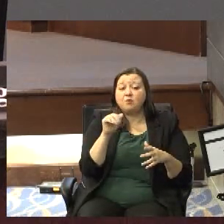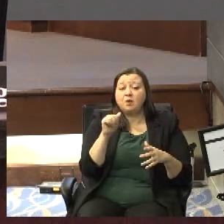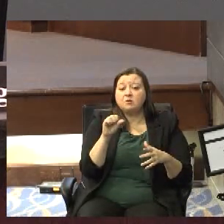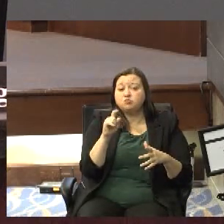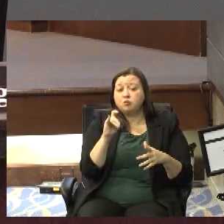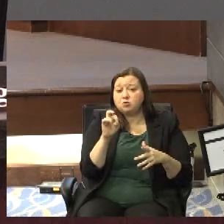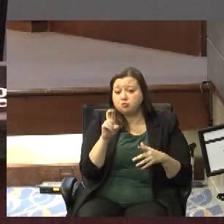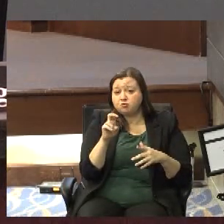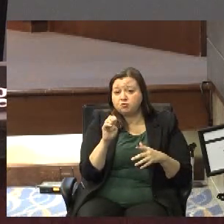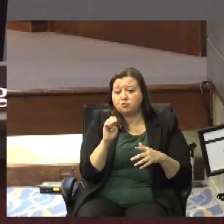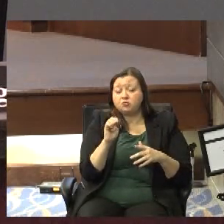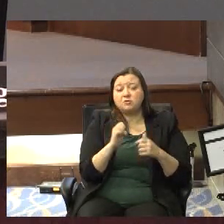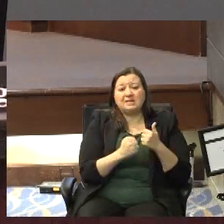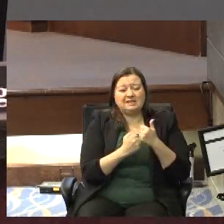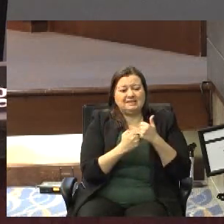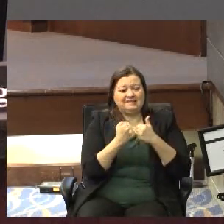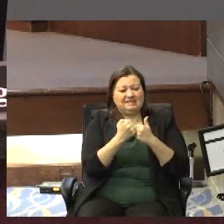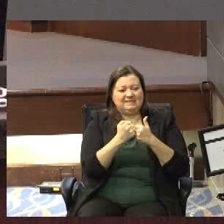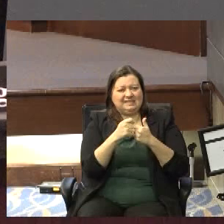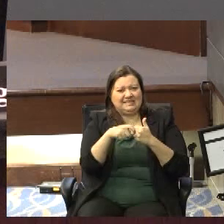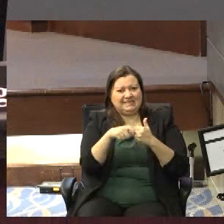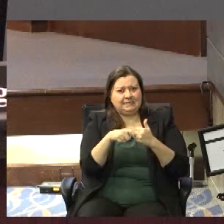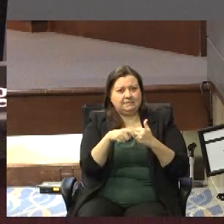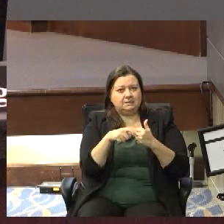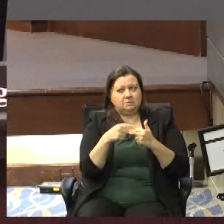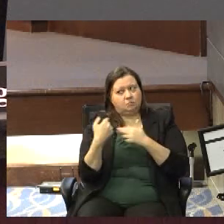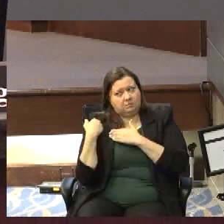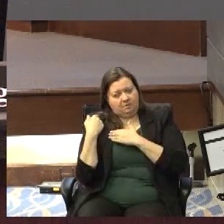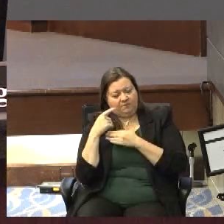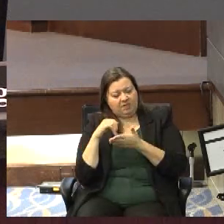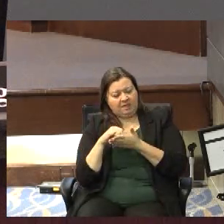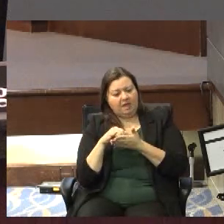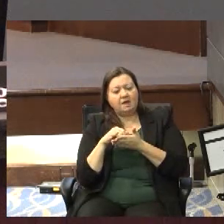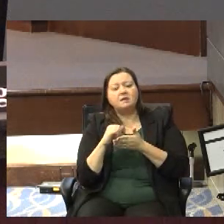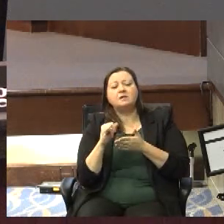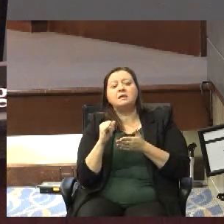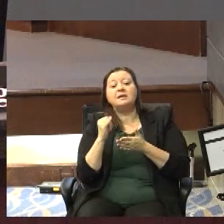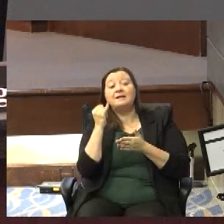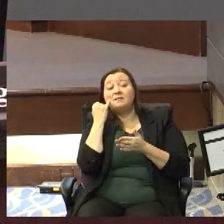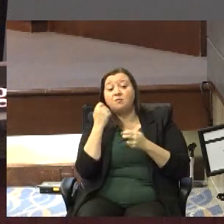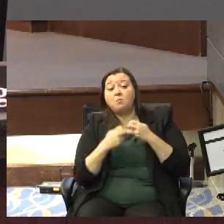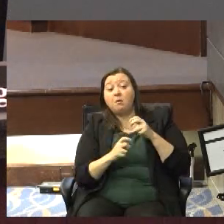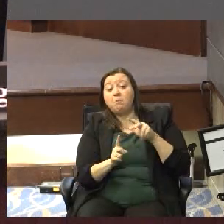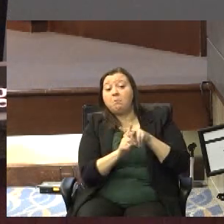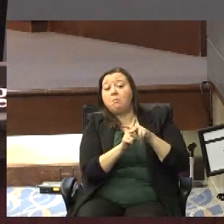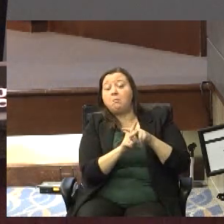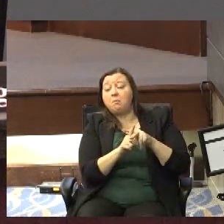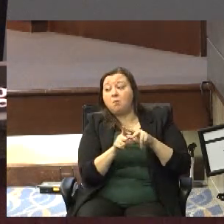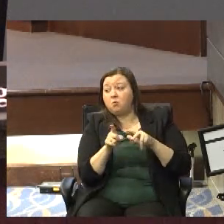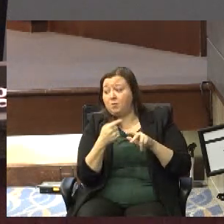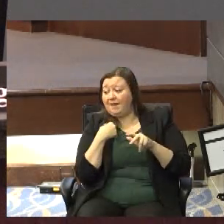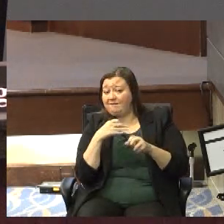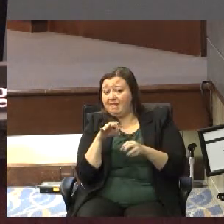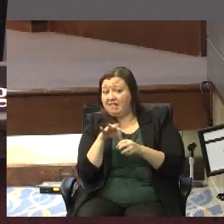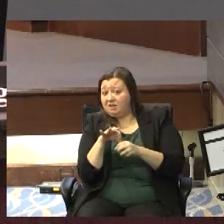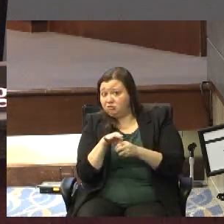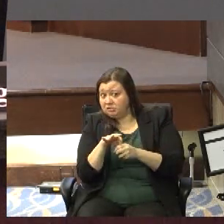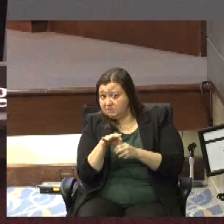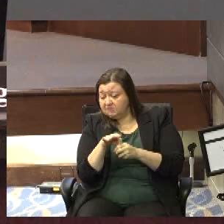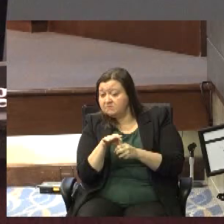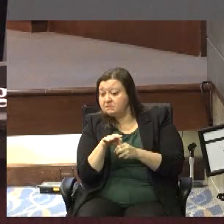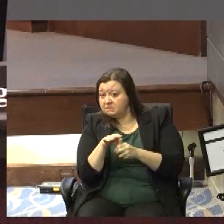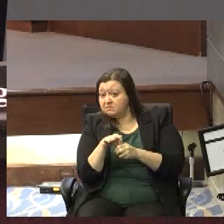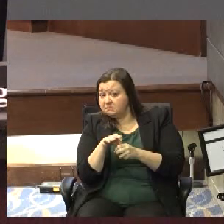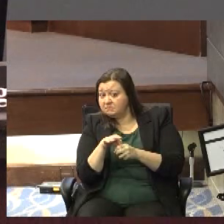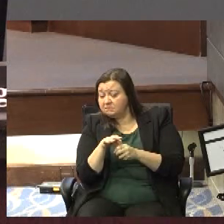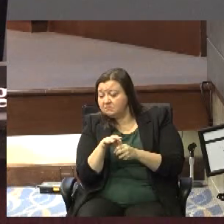are responsible for during the duration of the time you're responsible for them, if they arise, you have an election to